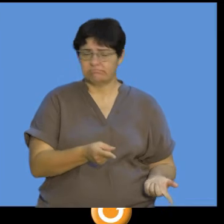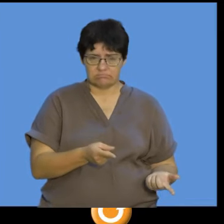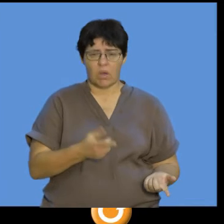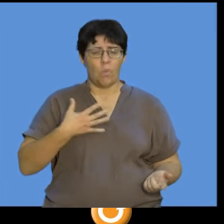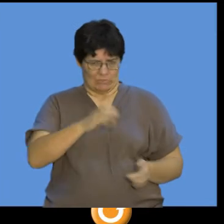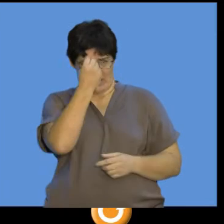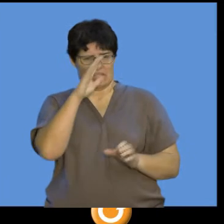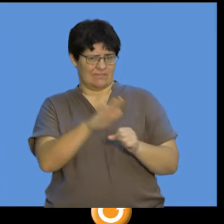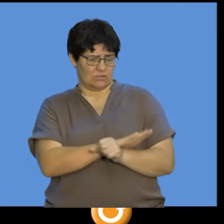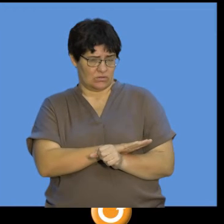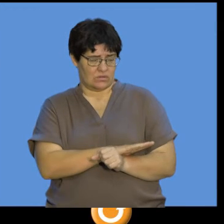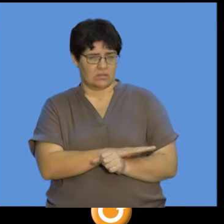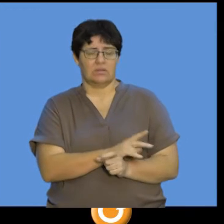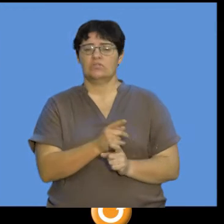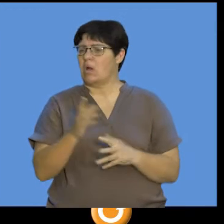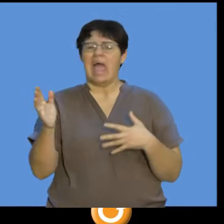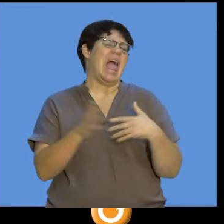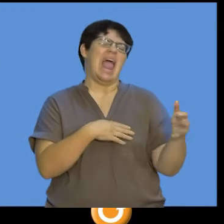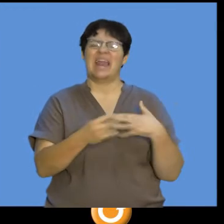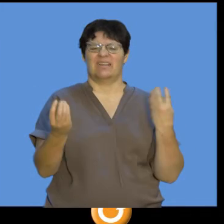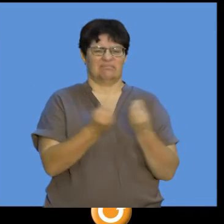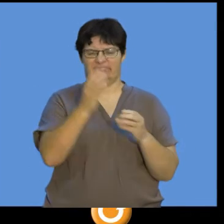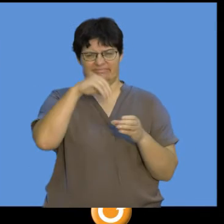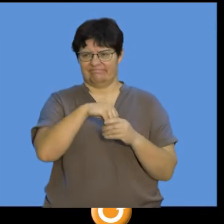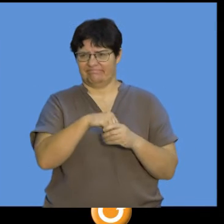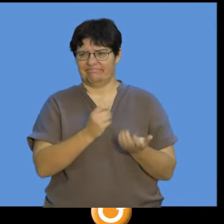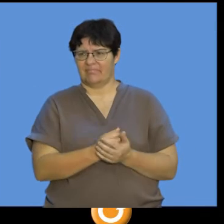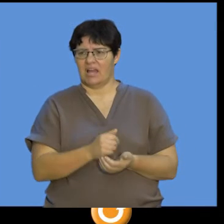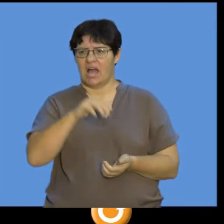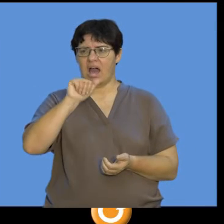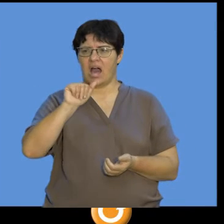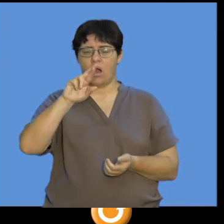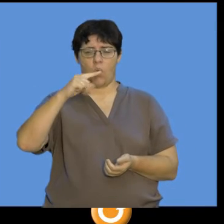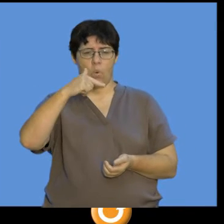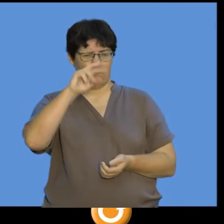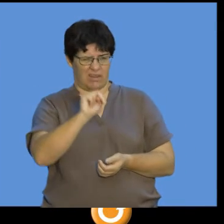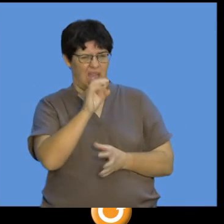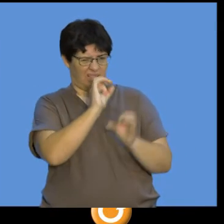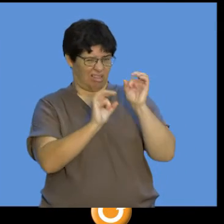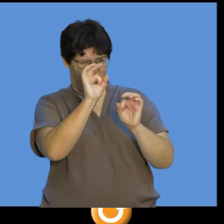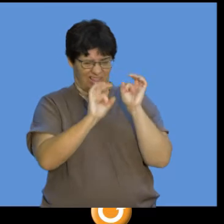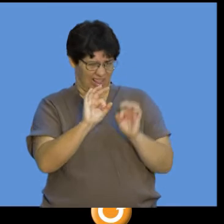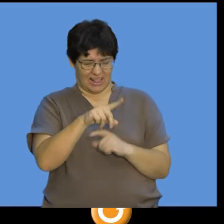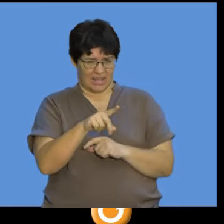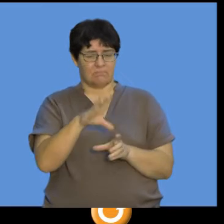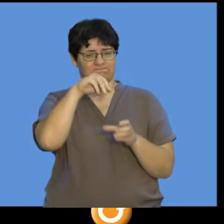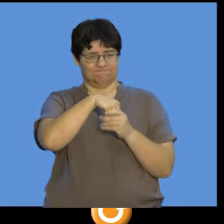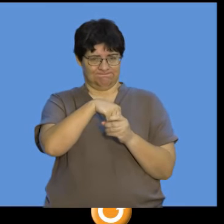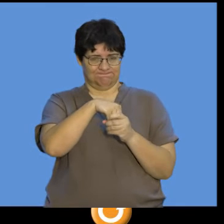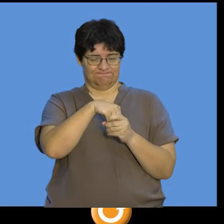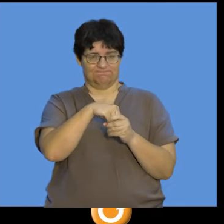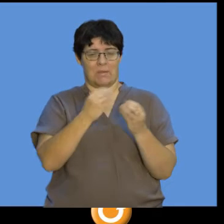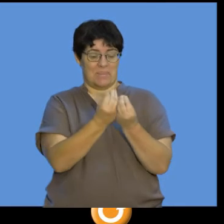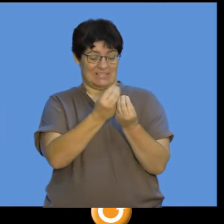we've chosen it could be any substance, argon, for example, which consists of those particles that make up that